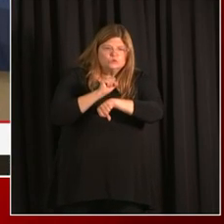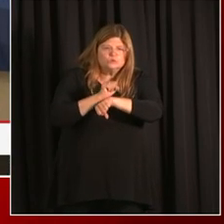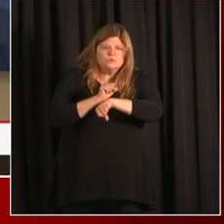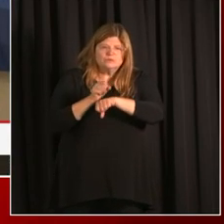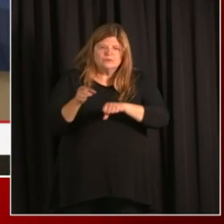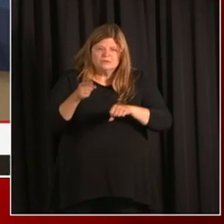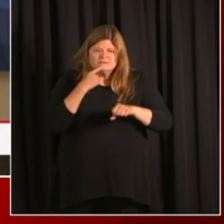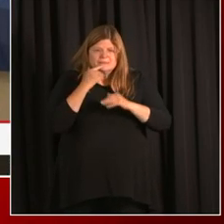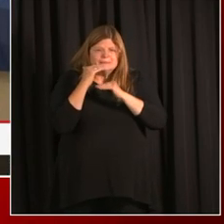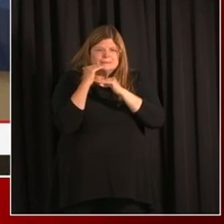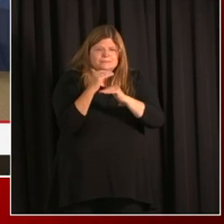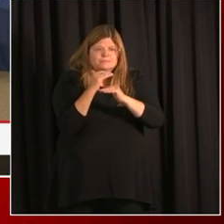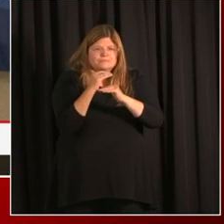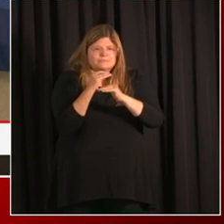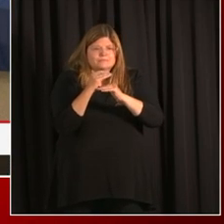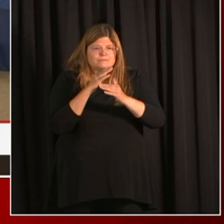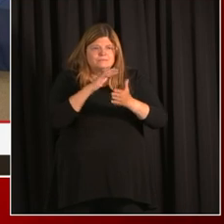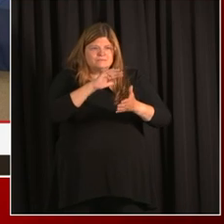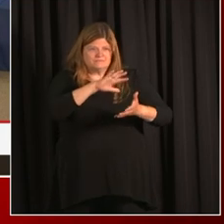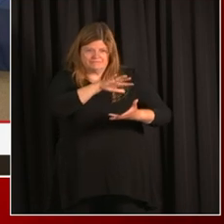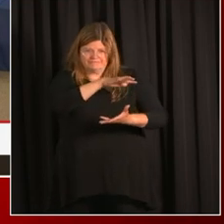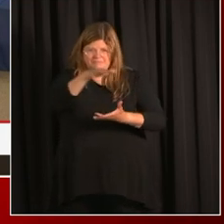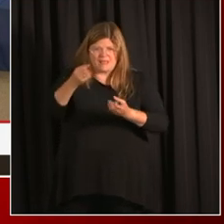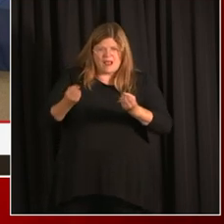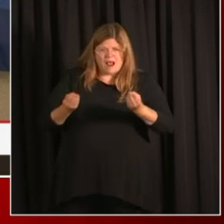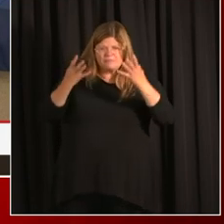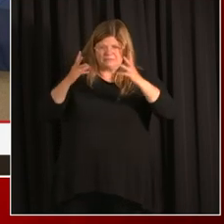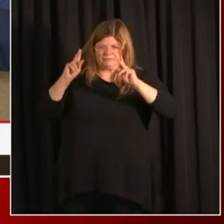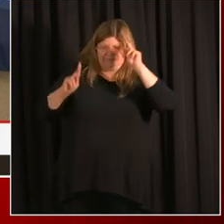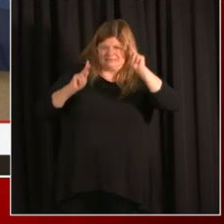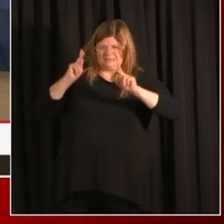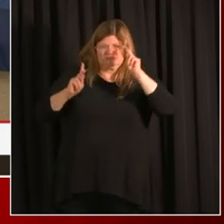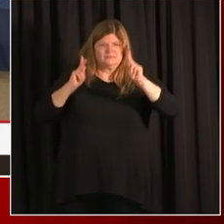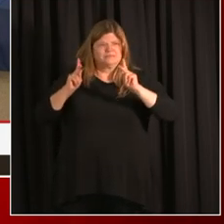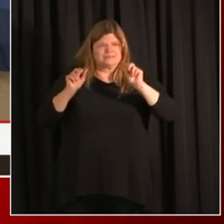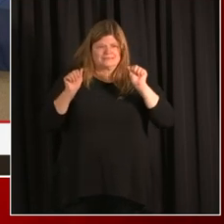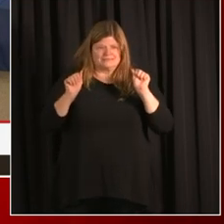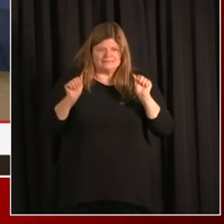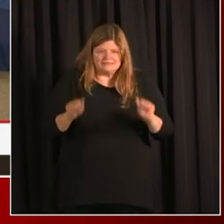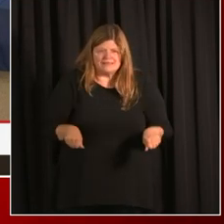of amount of people in,